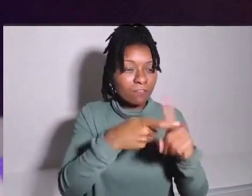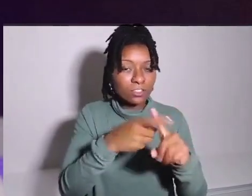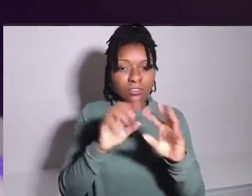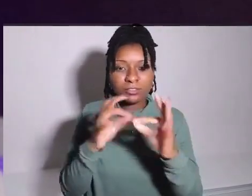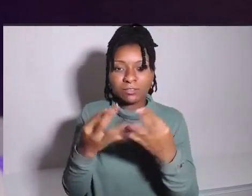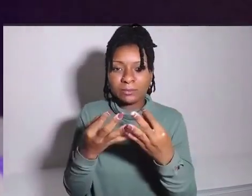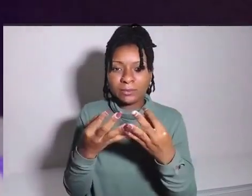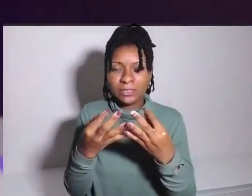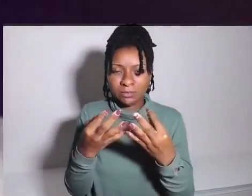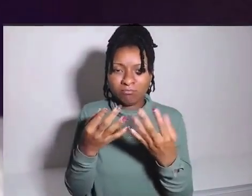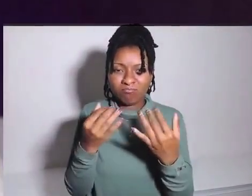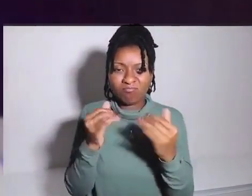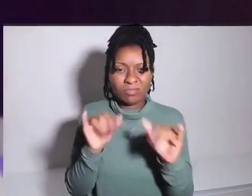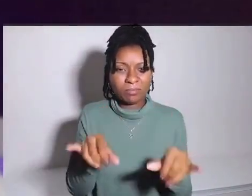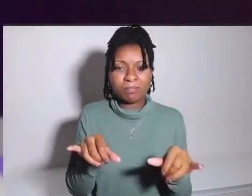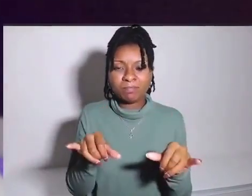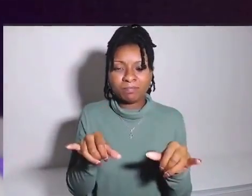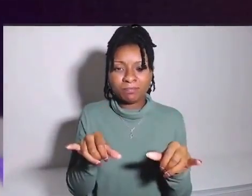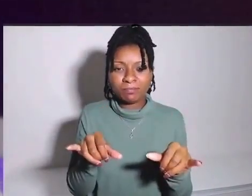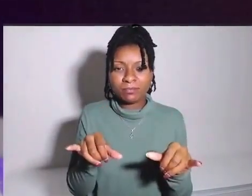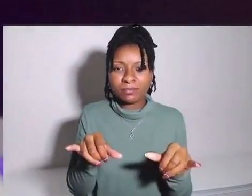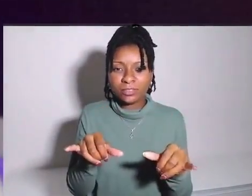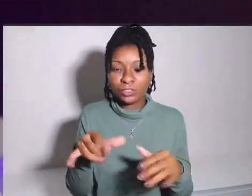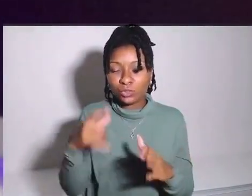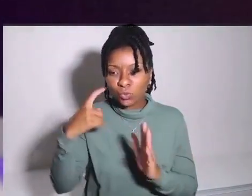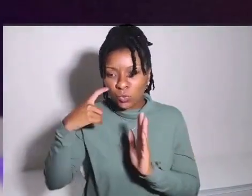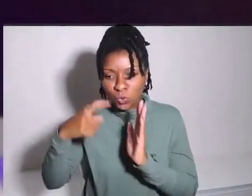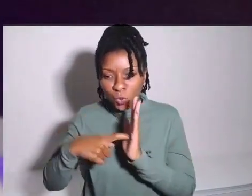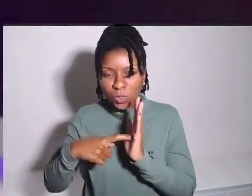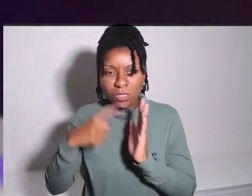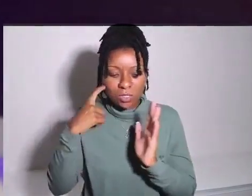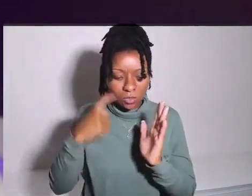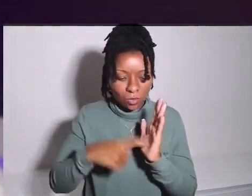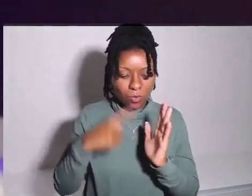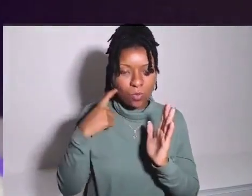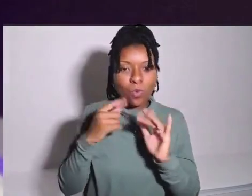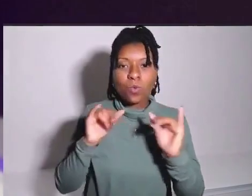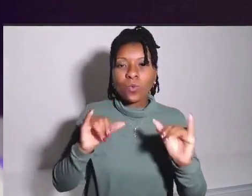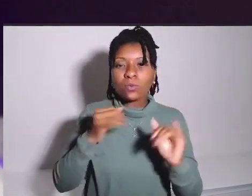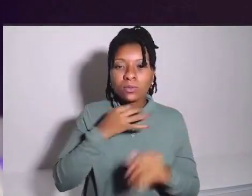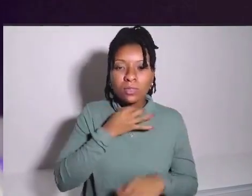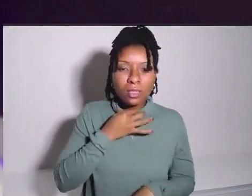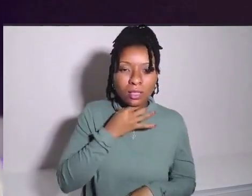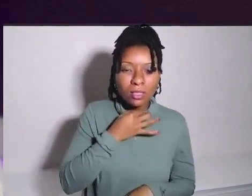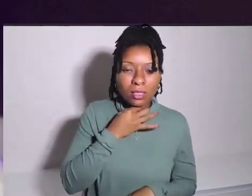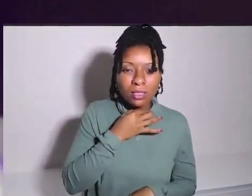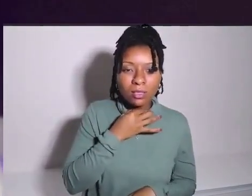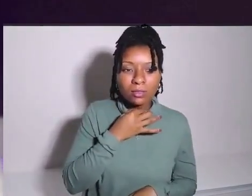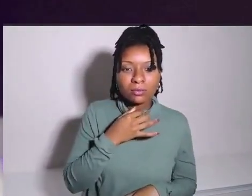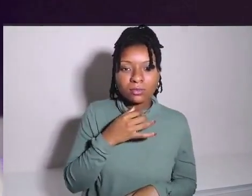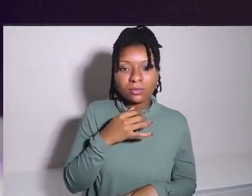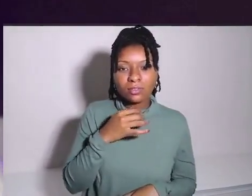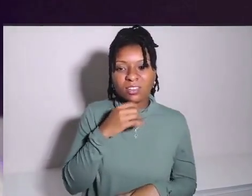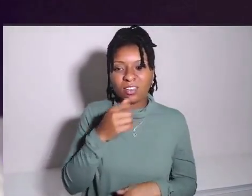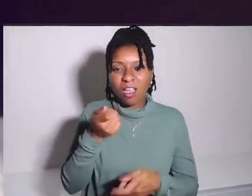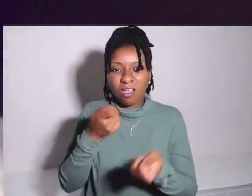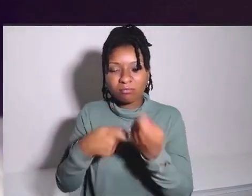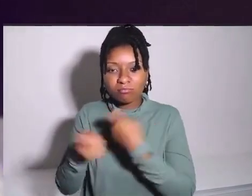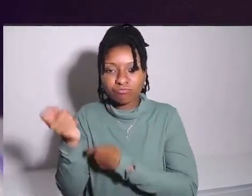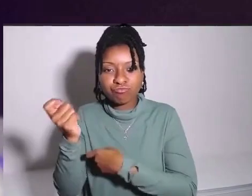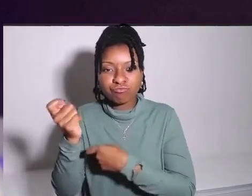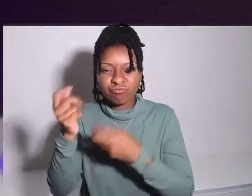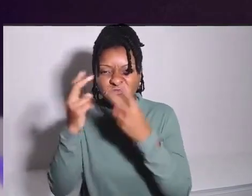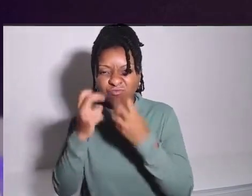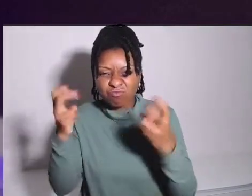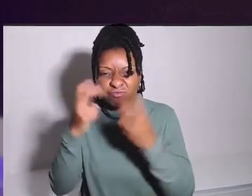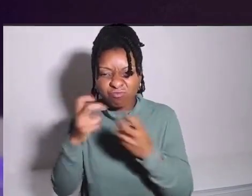body responds is curious, right? Having curiosity, not trying to sift through it or